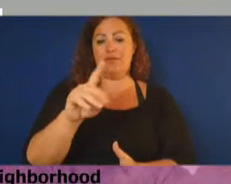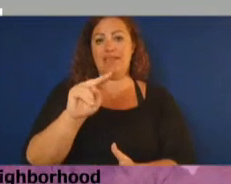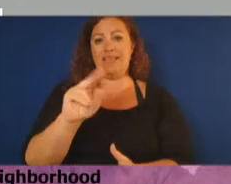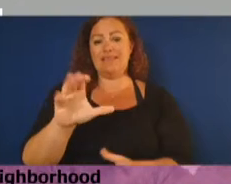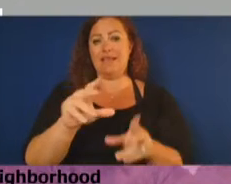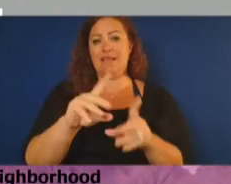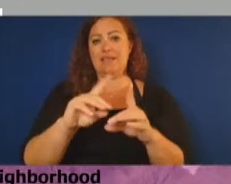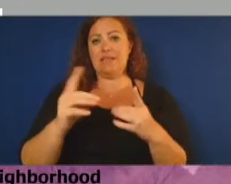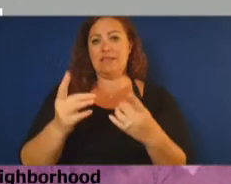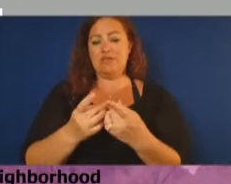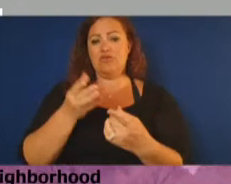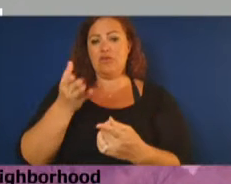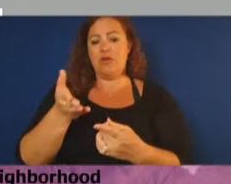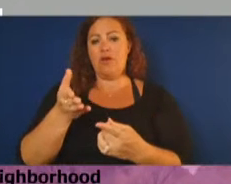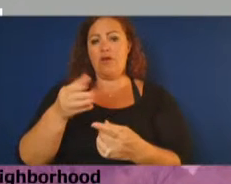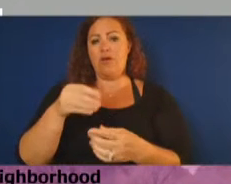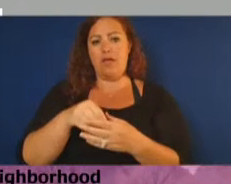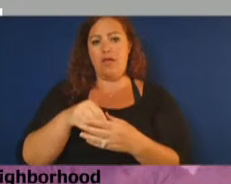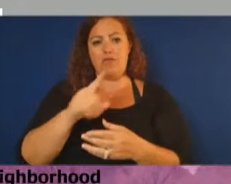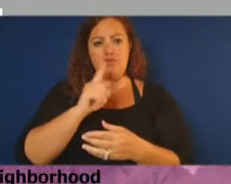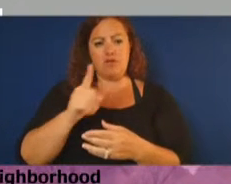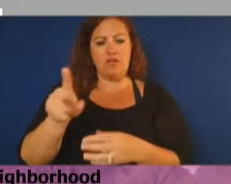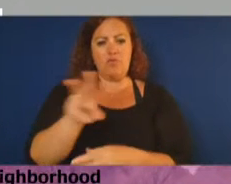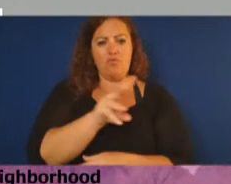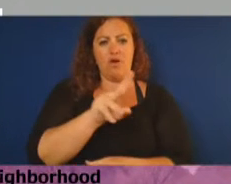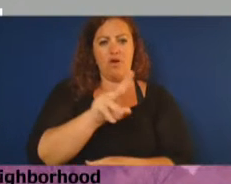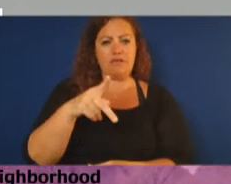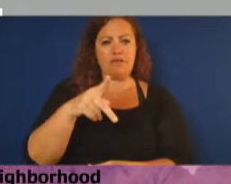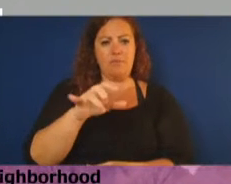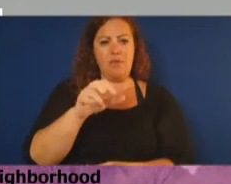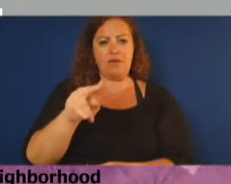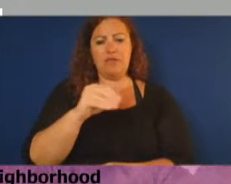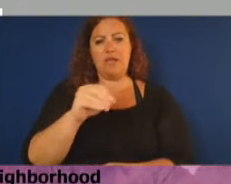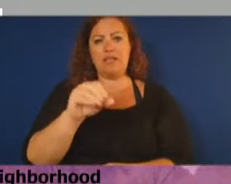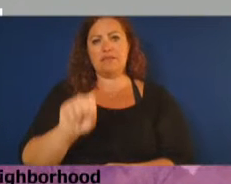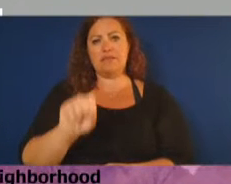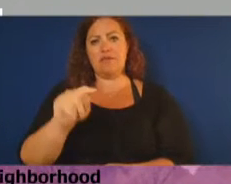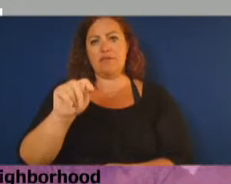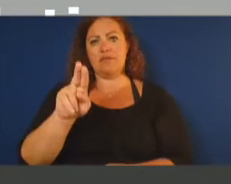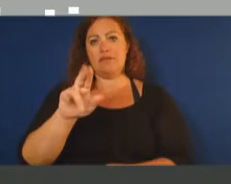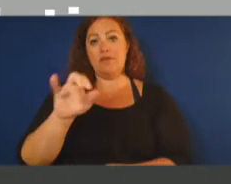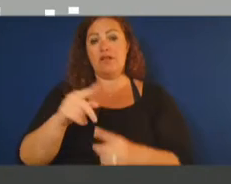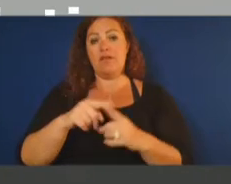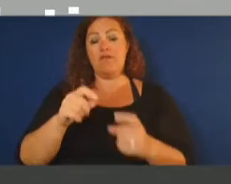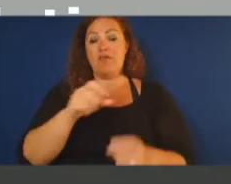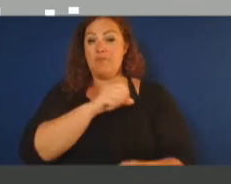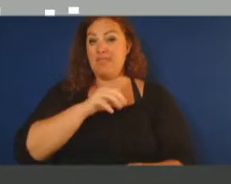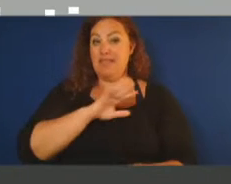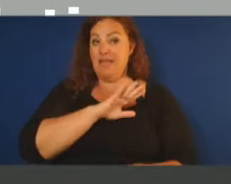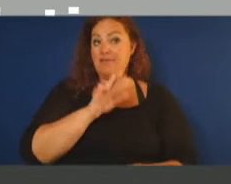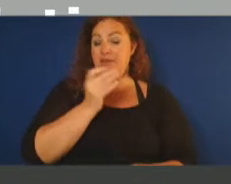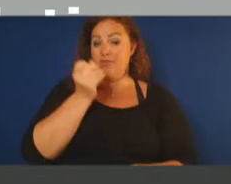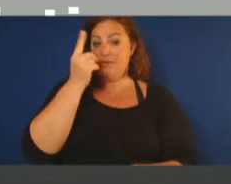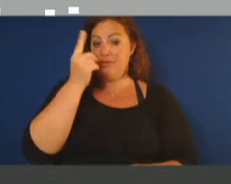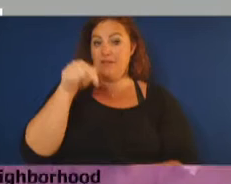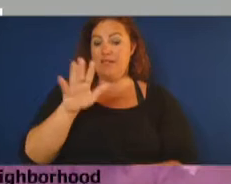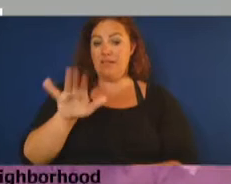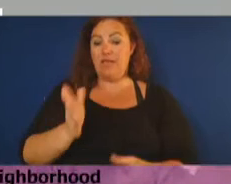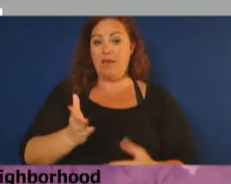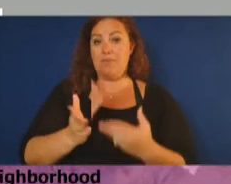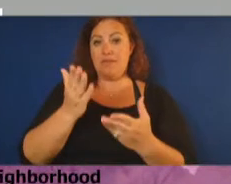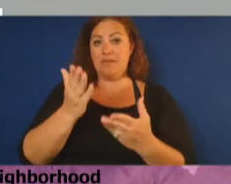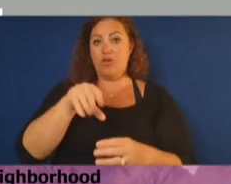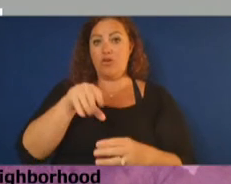uh are located really along West Peterson and South Tron uh from staff's understanding this petition would incorporate this